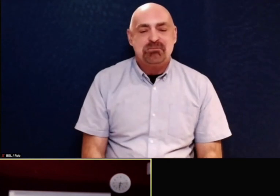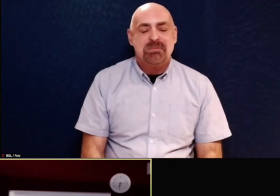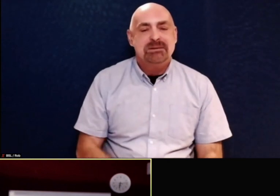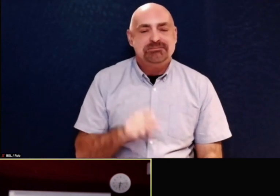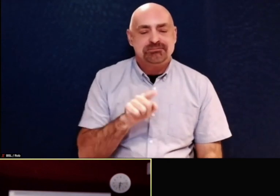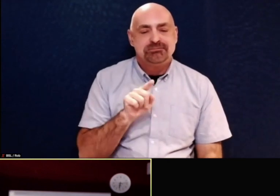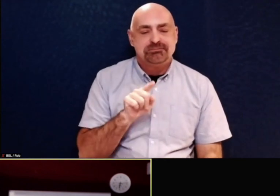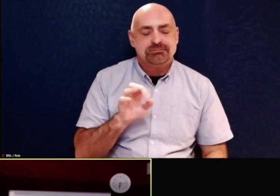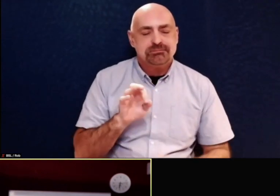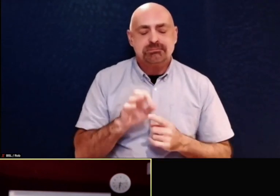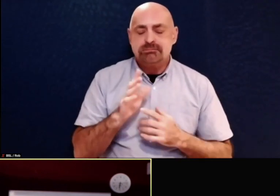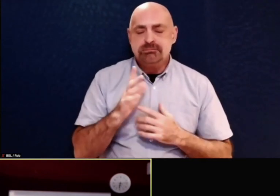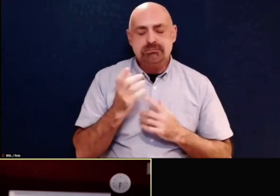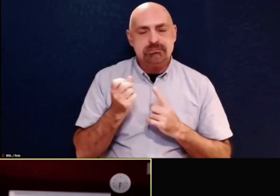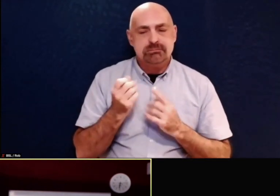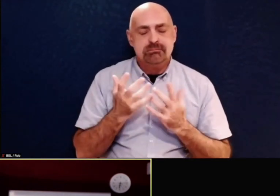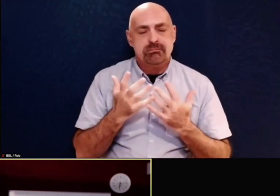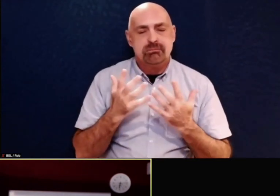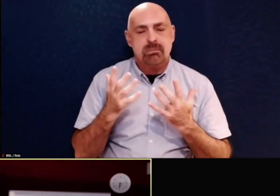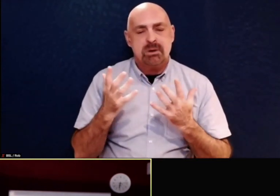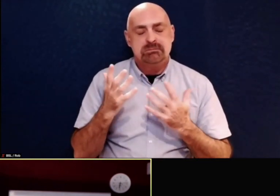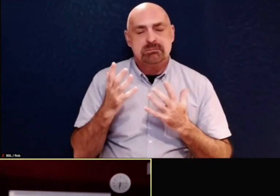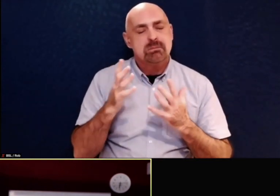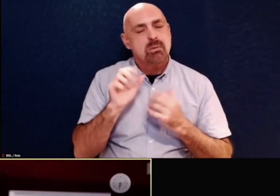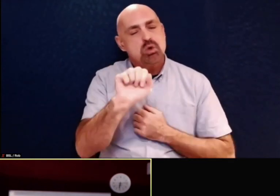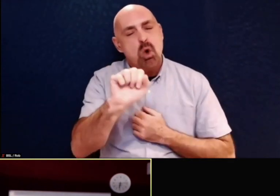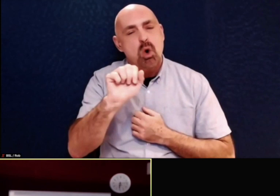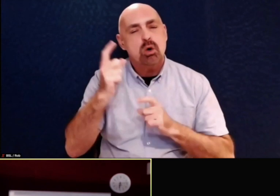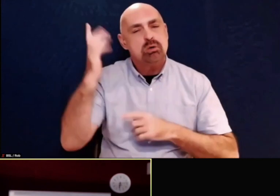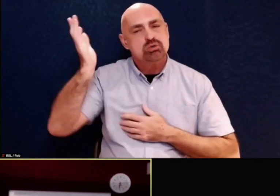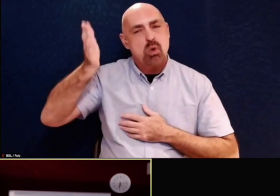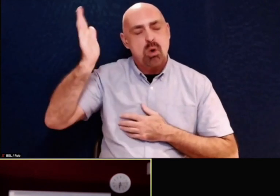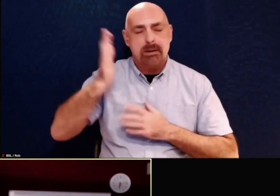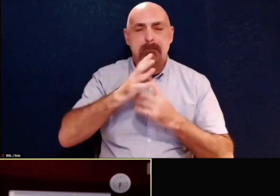More closer to the major theme of your talk, Paul.